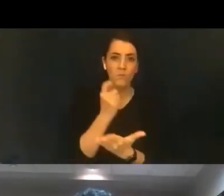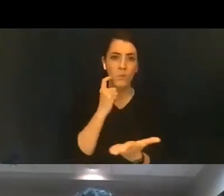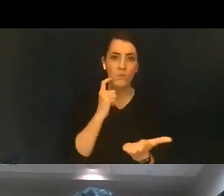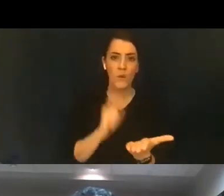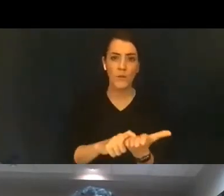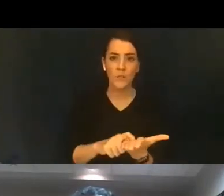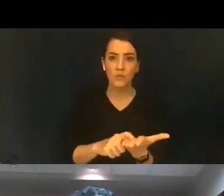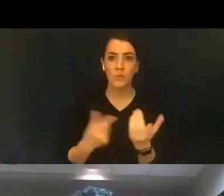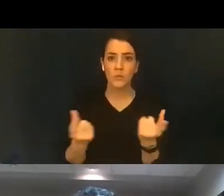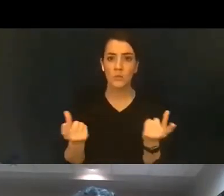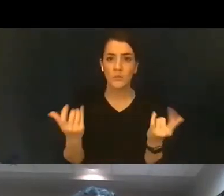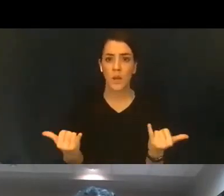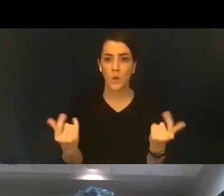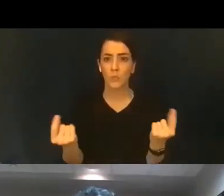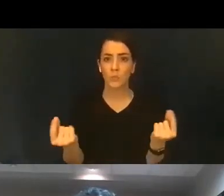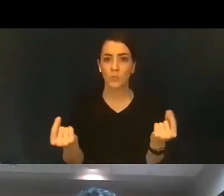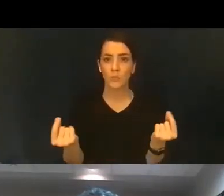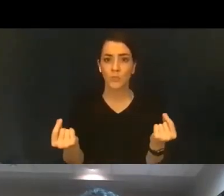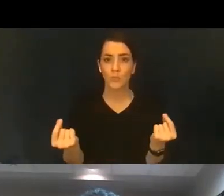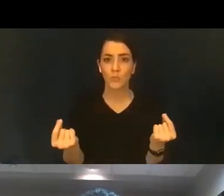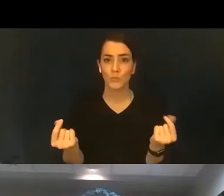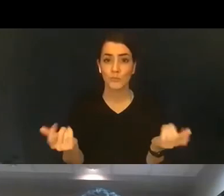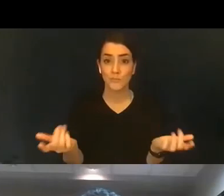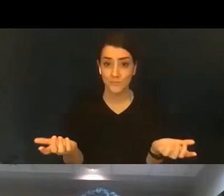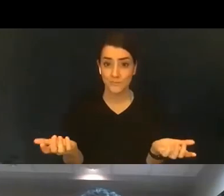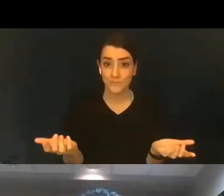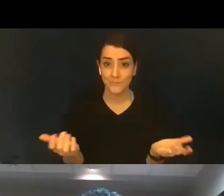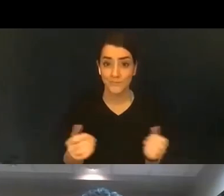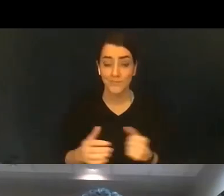next? So we decided to